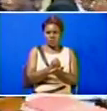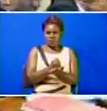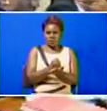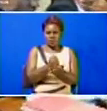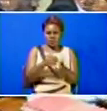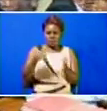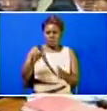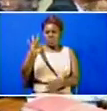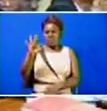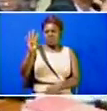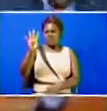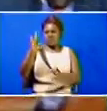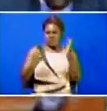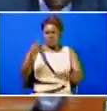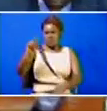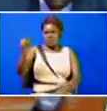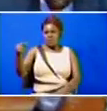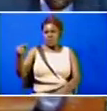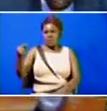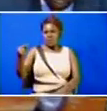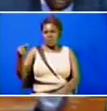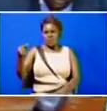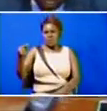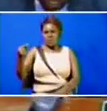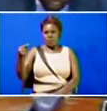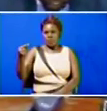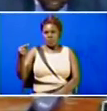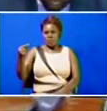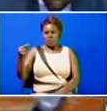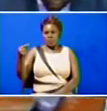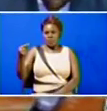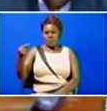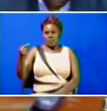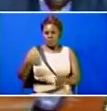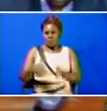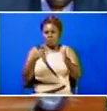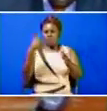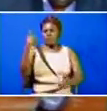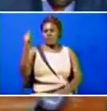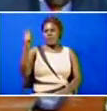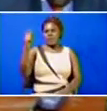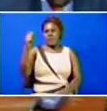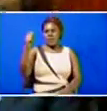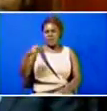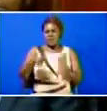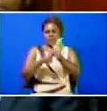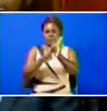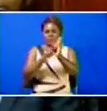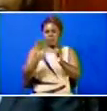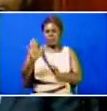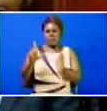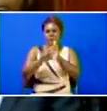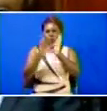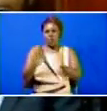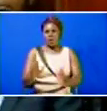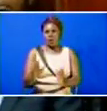him regarding the 33 million shillings Kamukuyo Kaptama Kapsokon Syria Road tender. Kamau, who was represented in the case